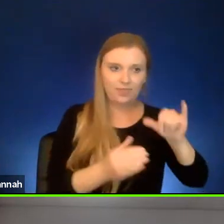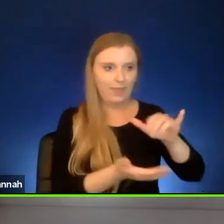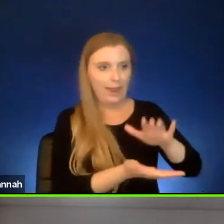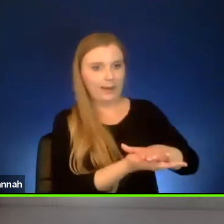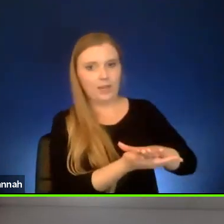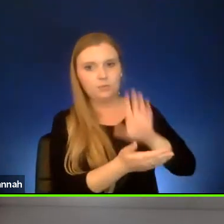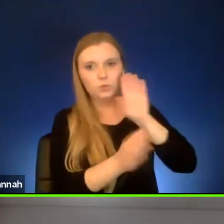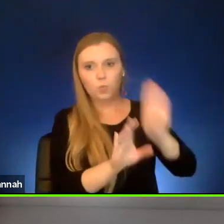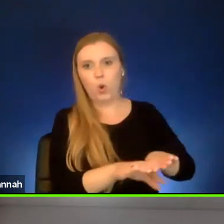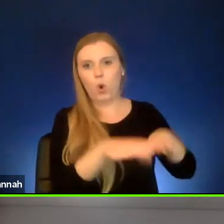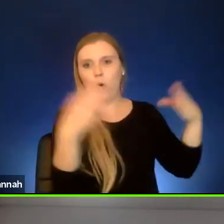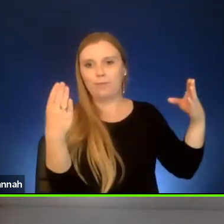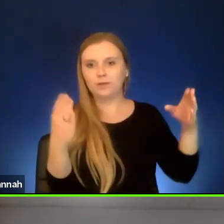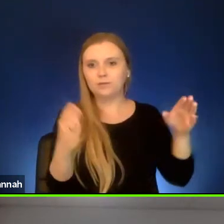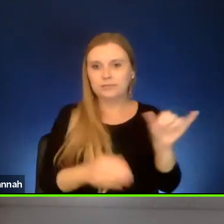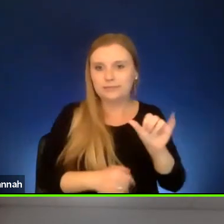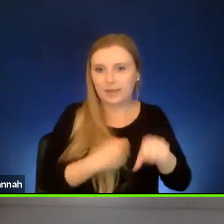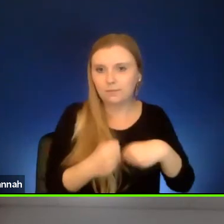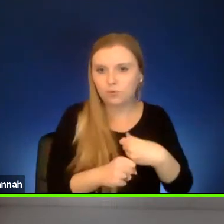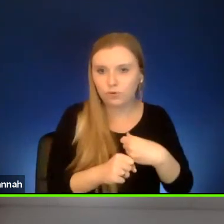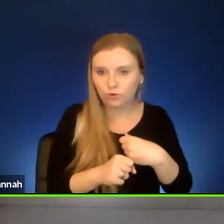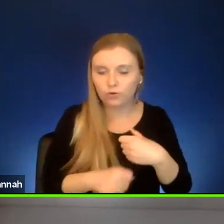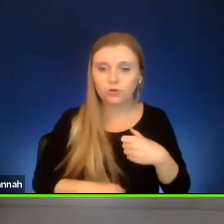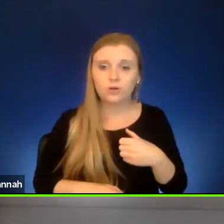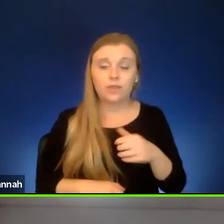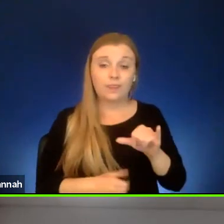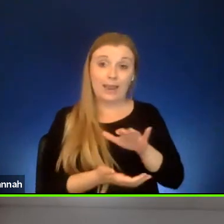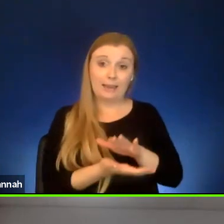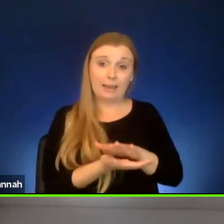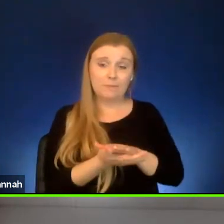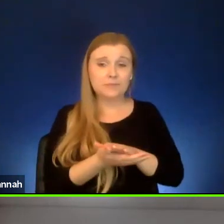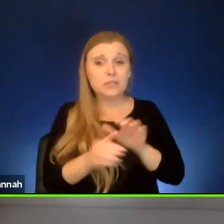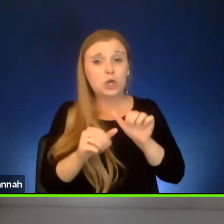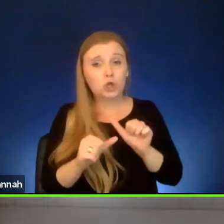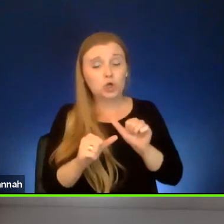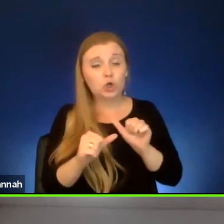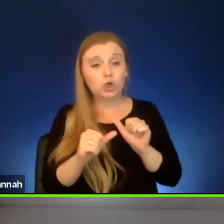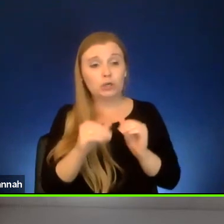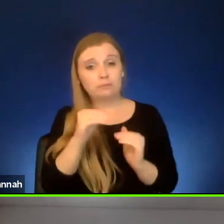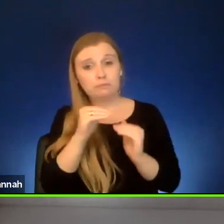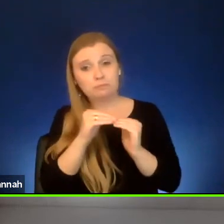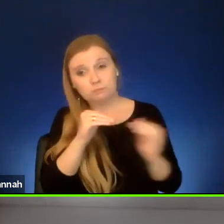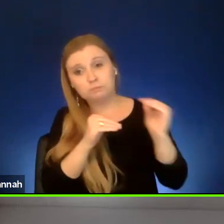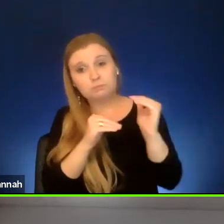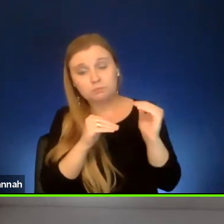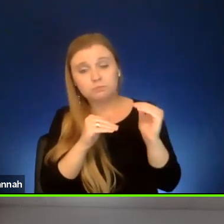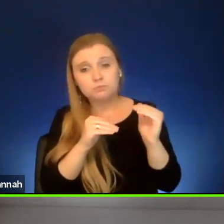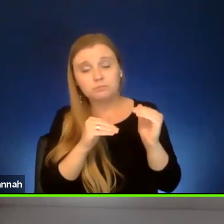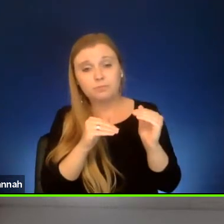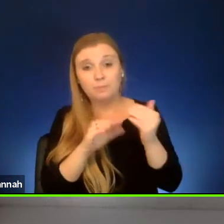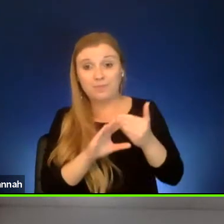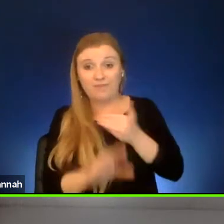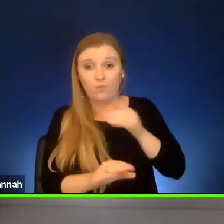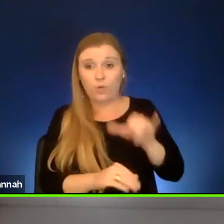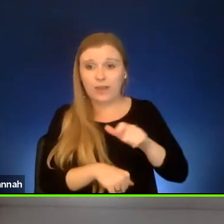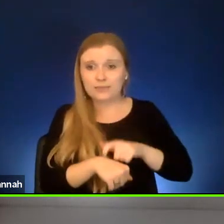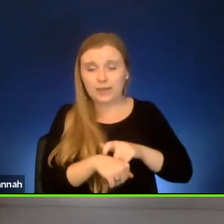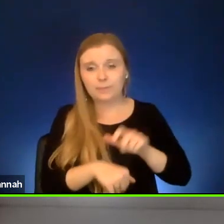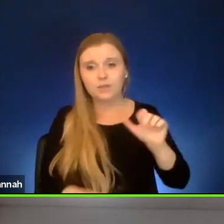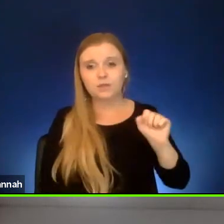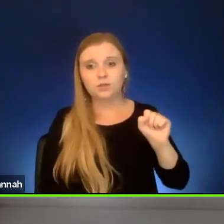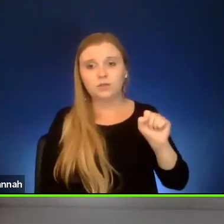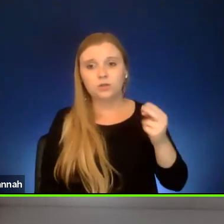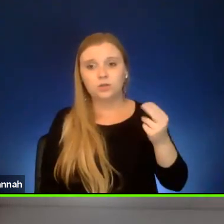open. The campus that may hit overcrowding prior to that point is Shadow Glen, which we're